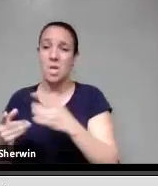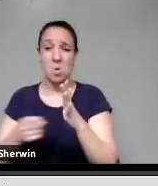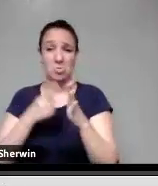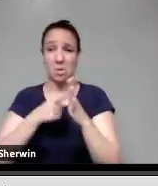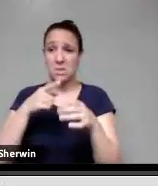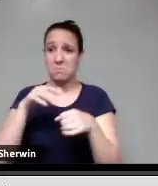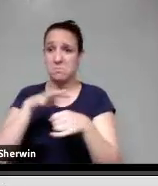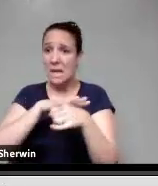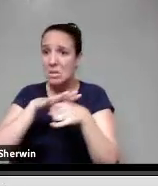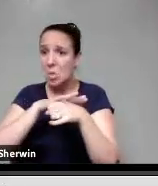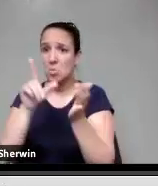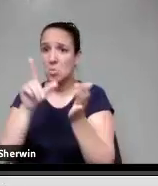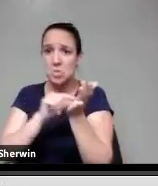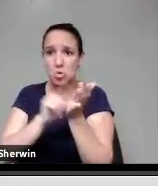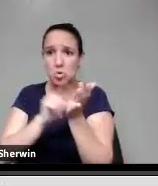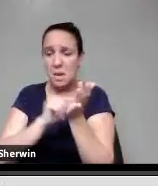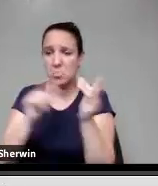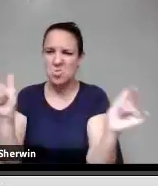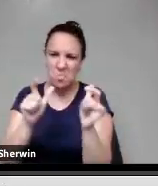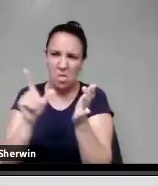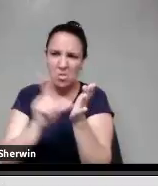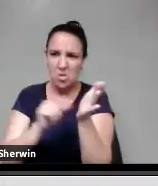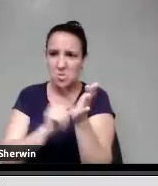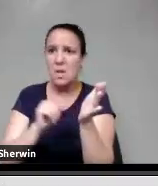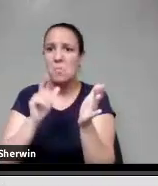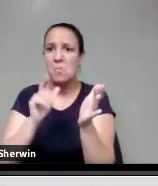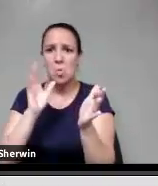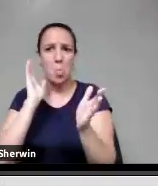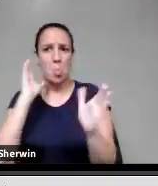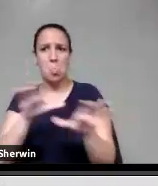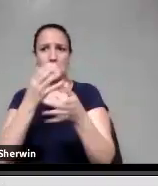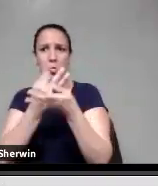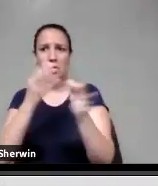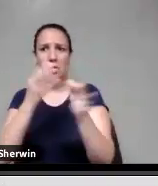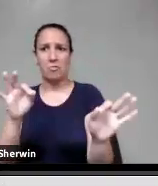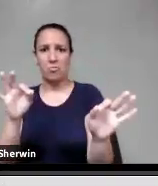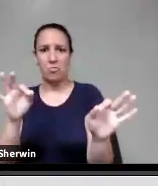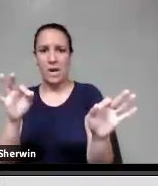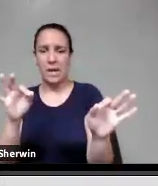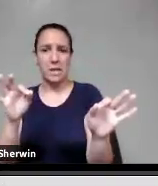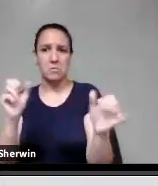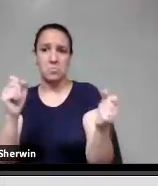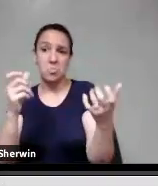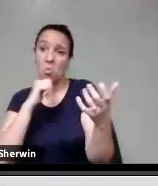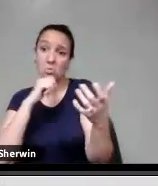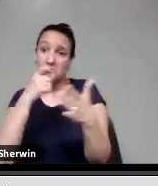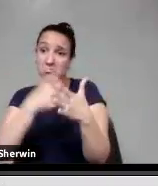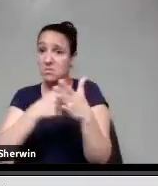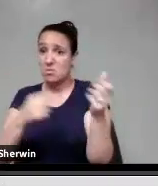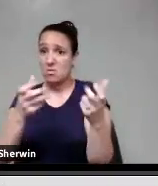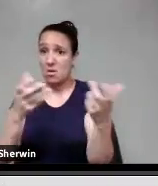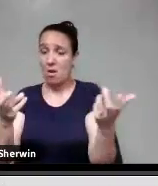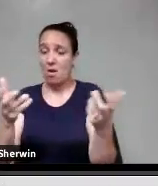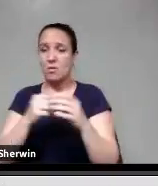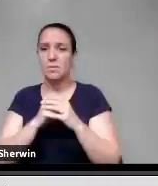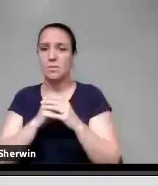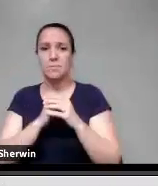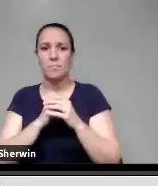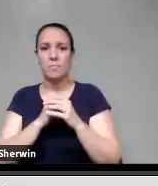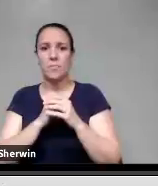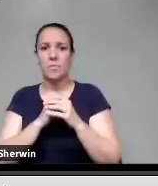community newspapers or the smaller papers will do things like that for free, so it's not as costly for you. Post information on websites they